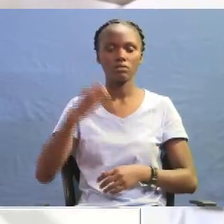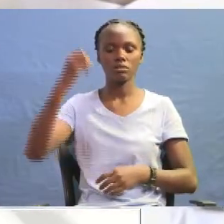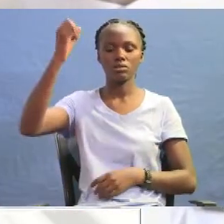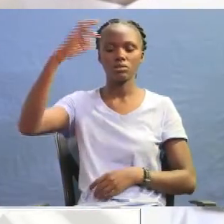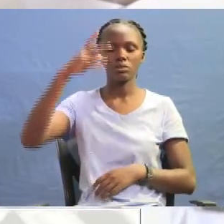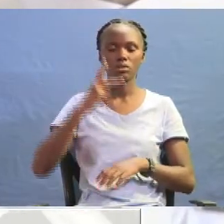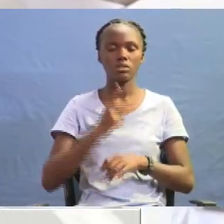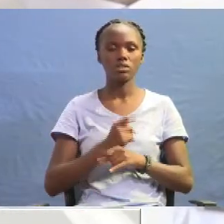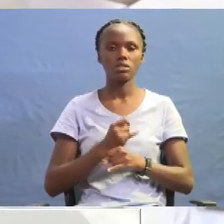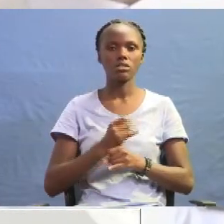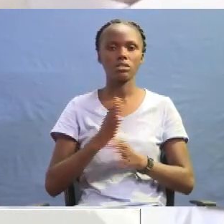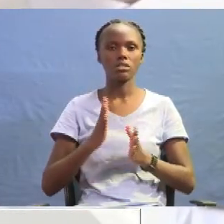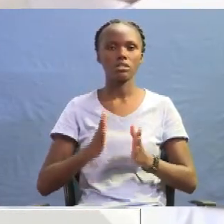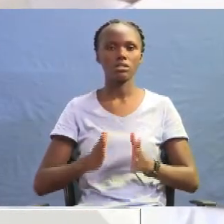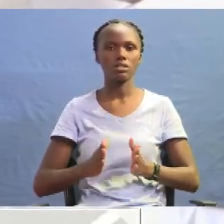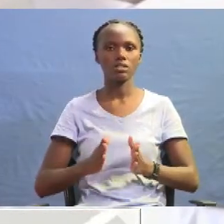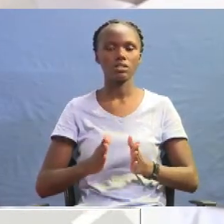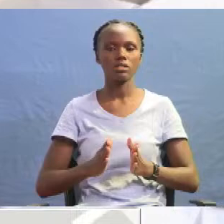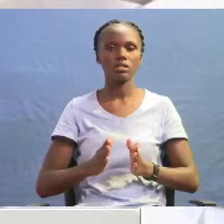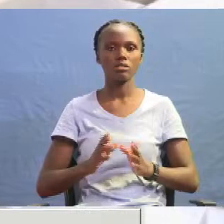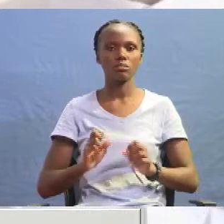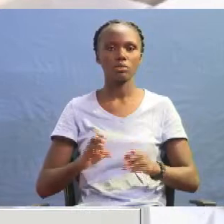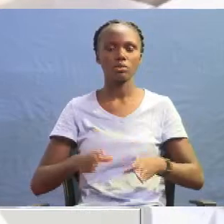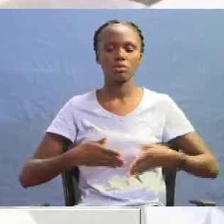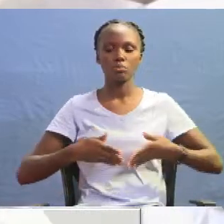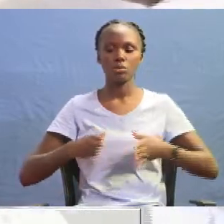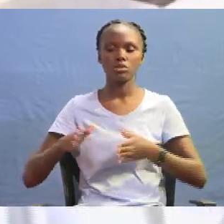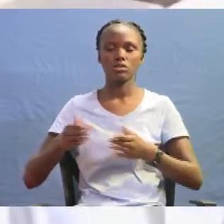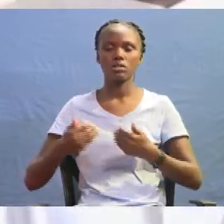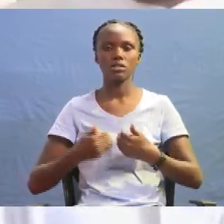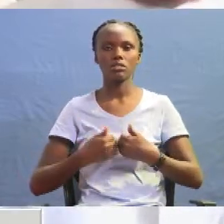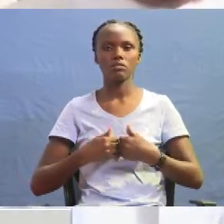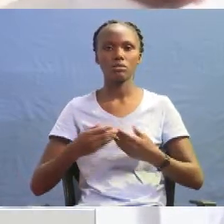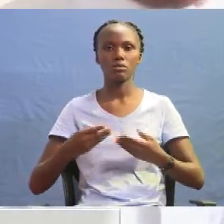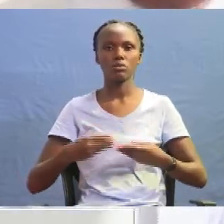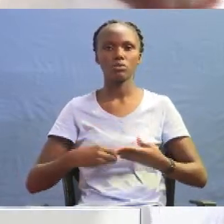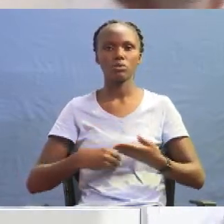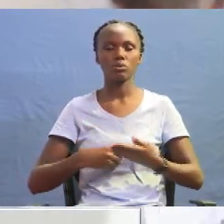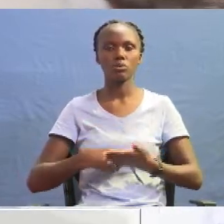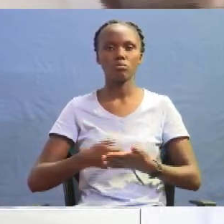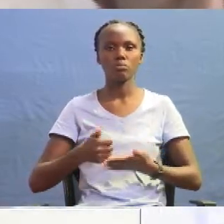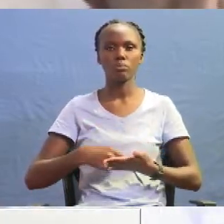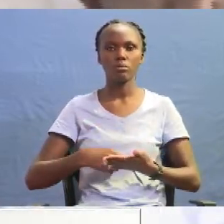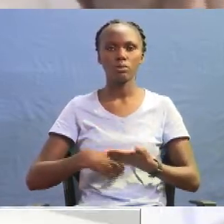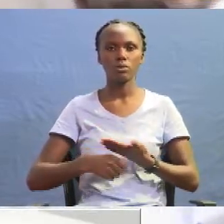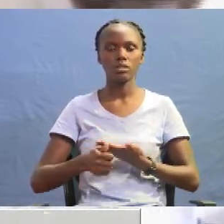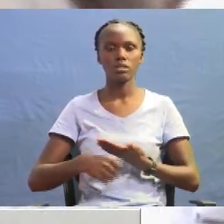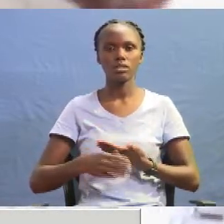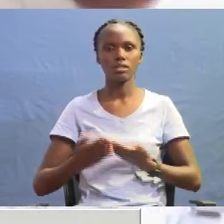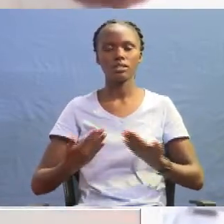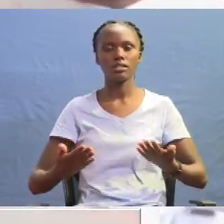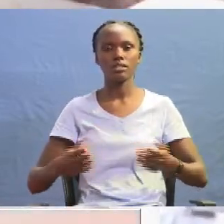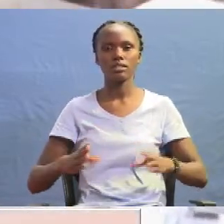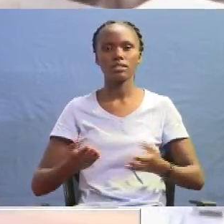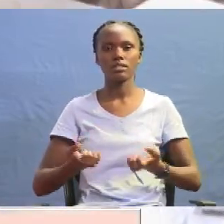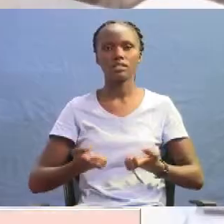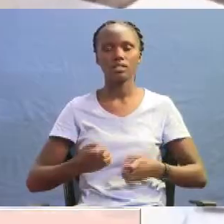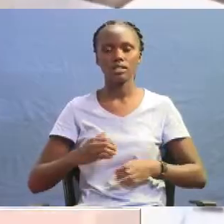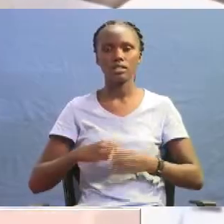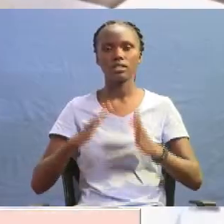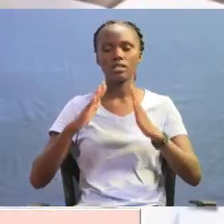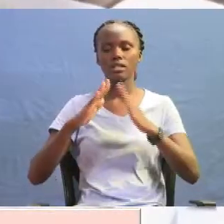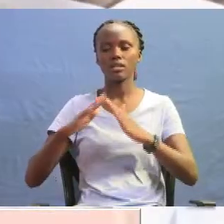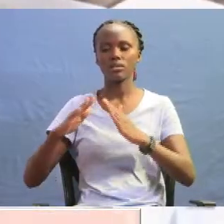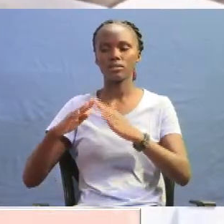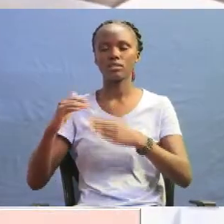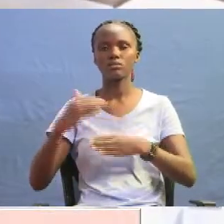Juakali artisans be given an opportunity so that they supply some of the services required for this housing